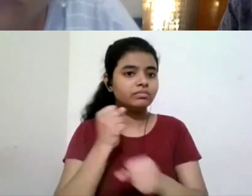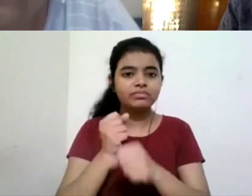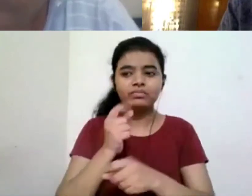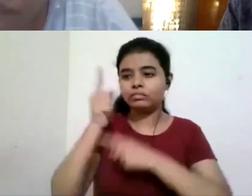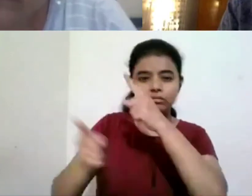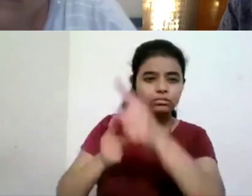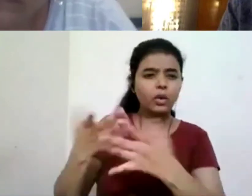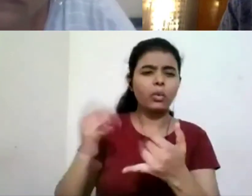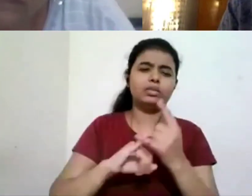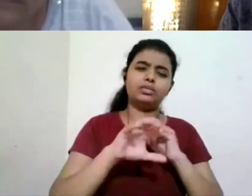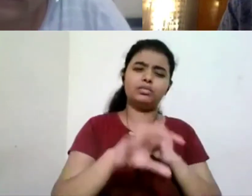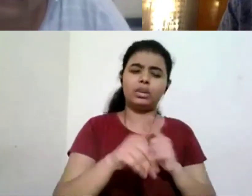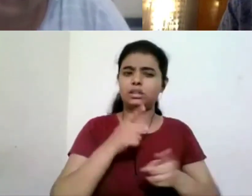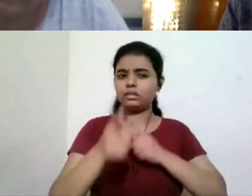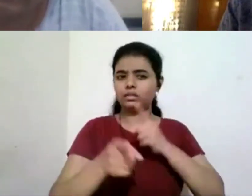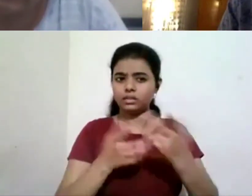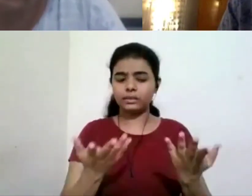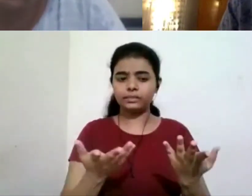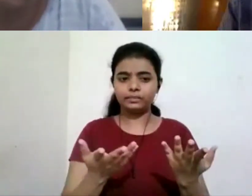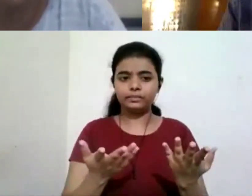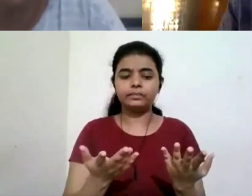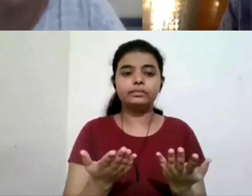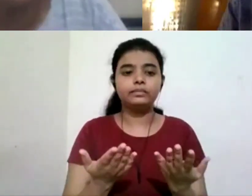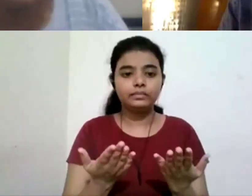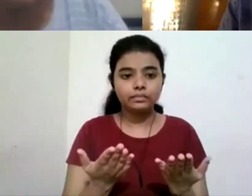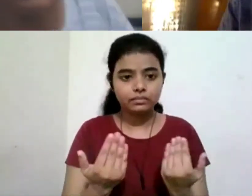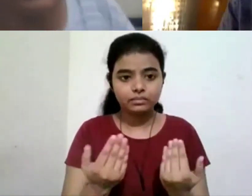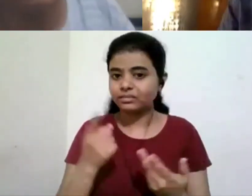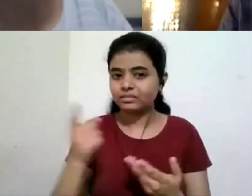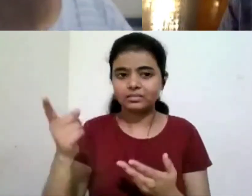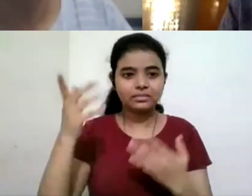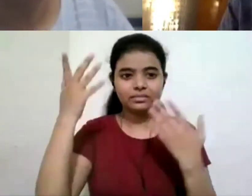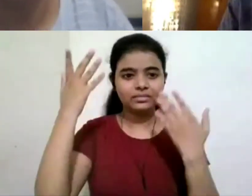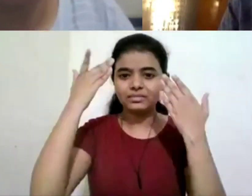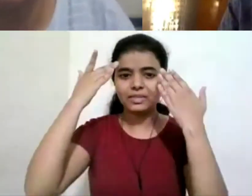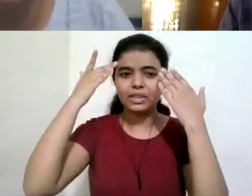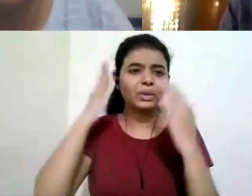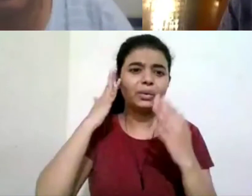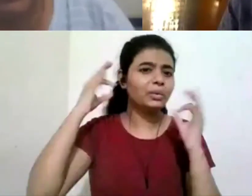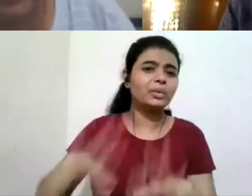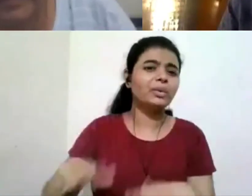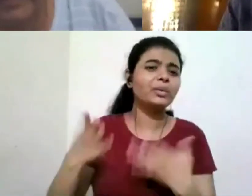the state, yes, sarkar dehri hai, or this is